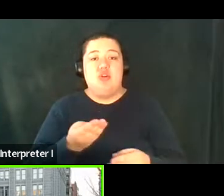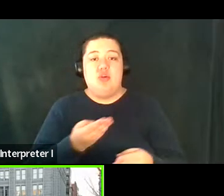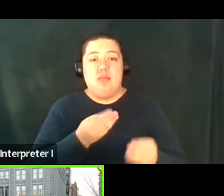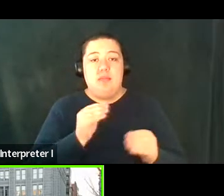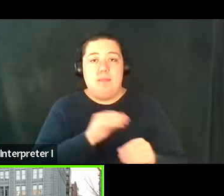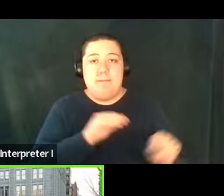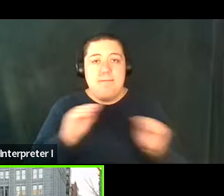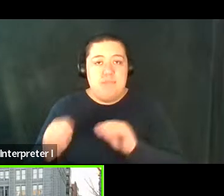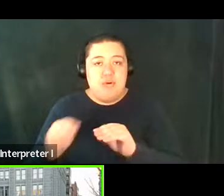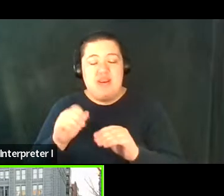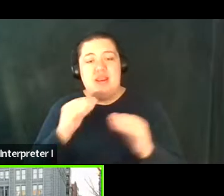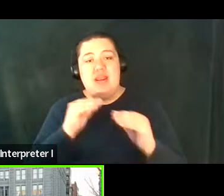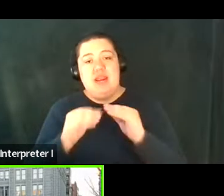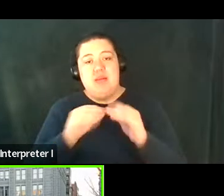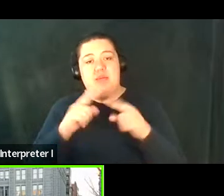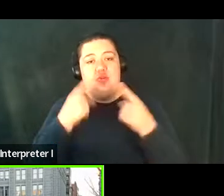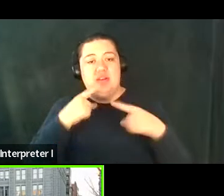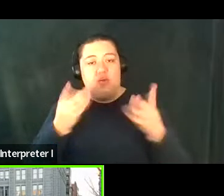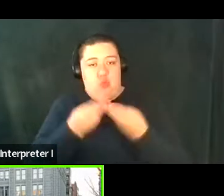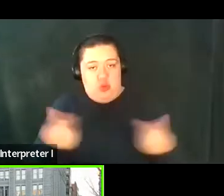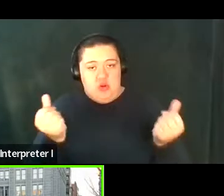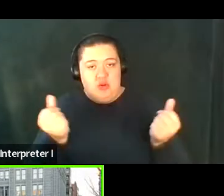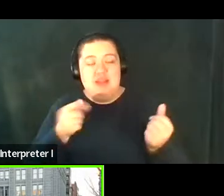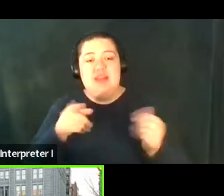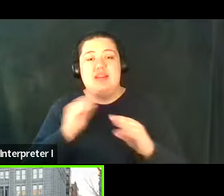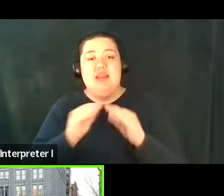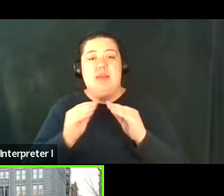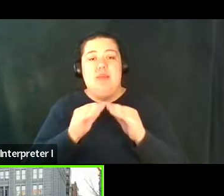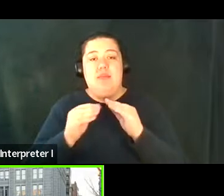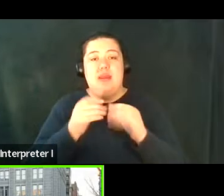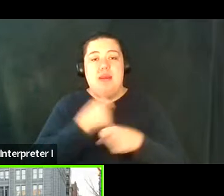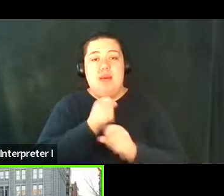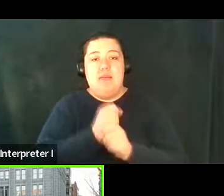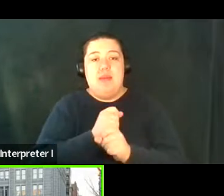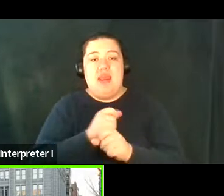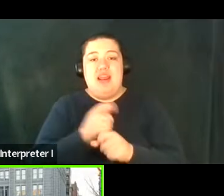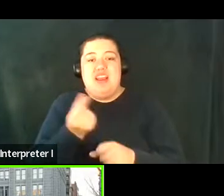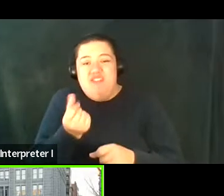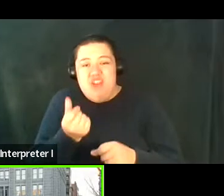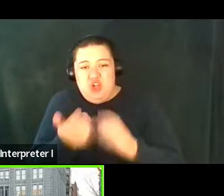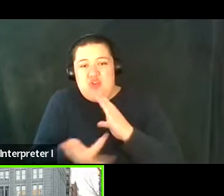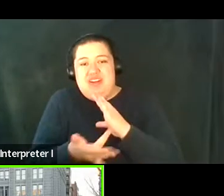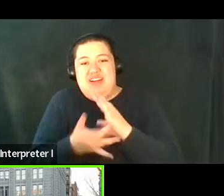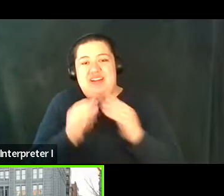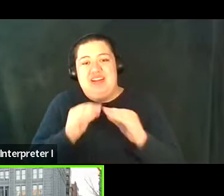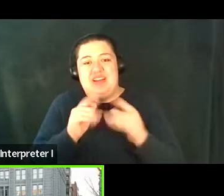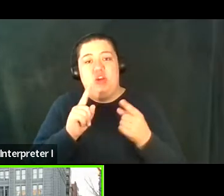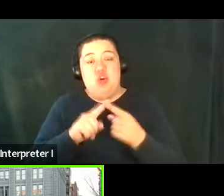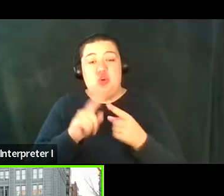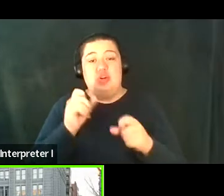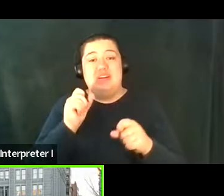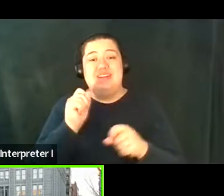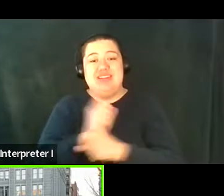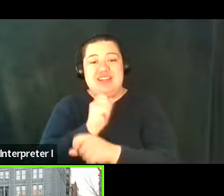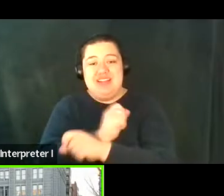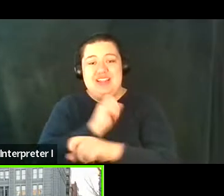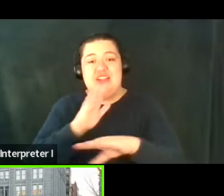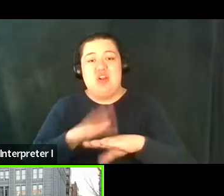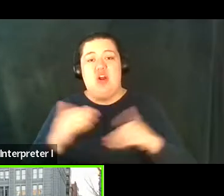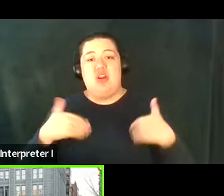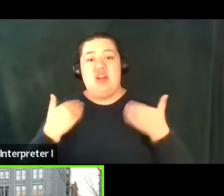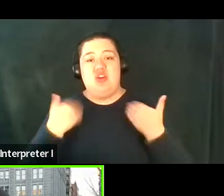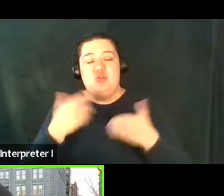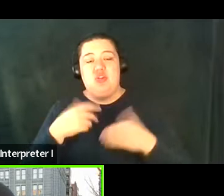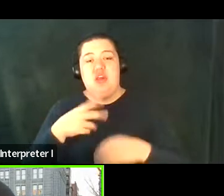emergency declaration resolution. This amendment makes some minor technical edits, including to statistics on youth carjackings in the district this